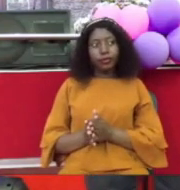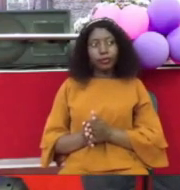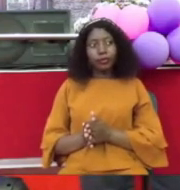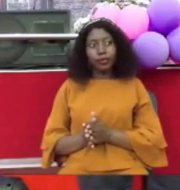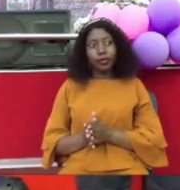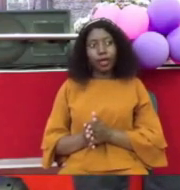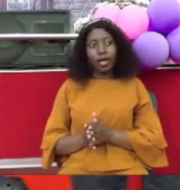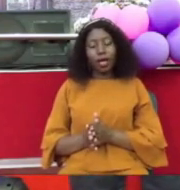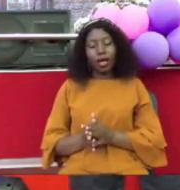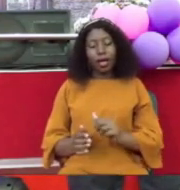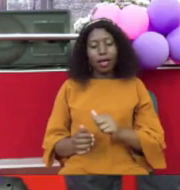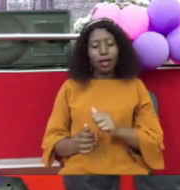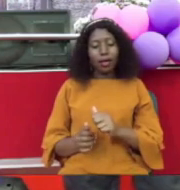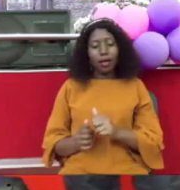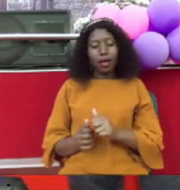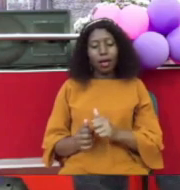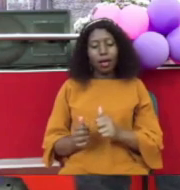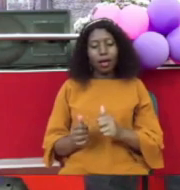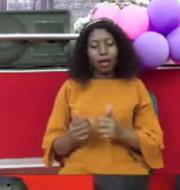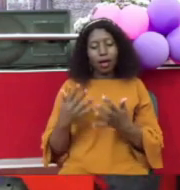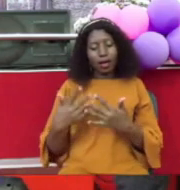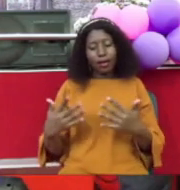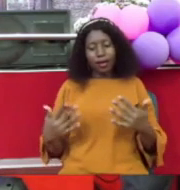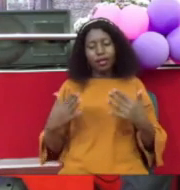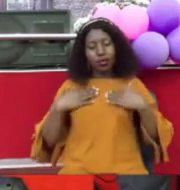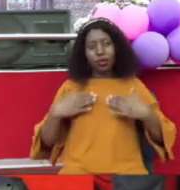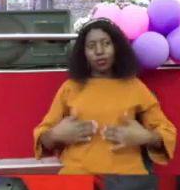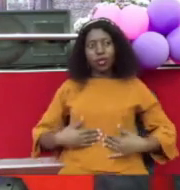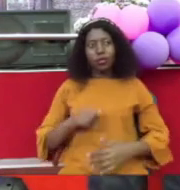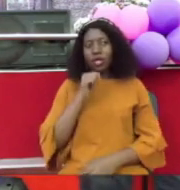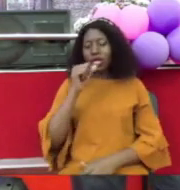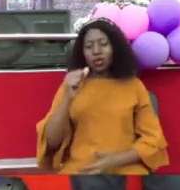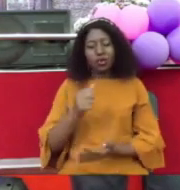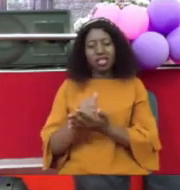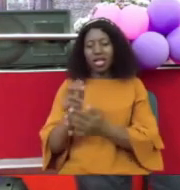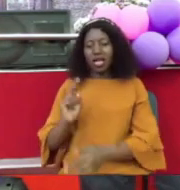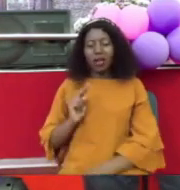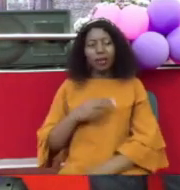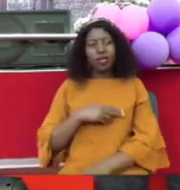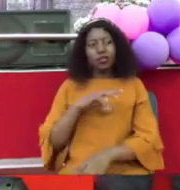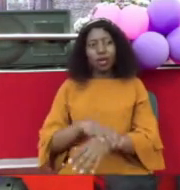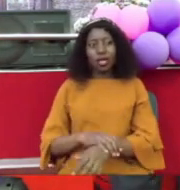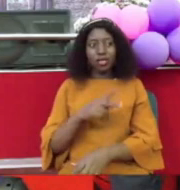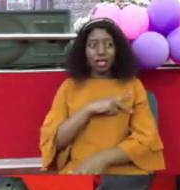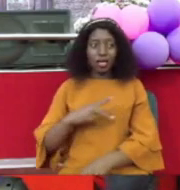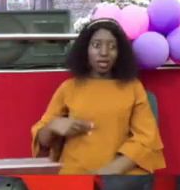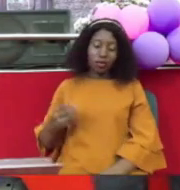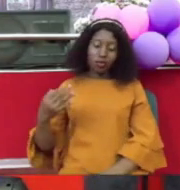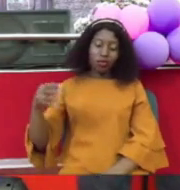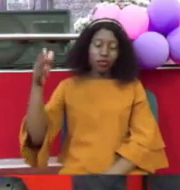those things will not help us inherit the kingdom of God. Na mambo yale hayatatuwezesha kufikilia ama